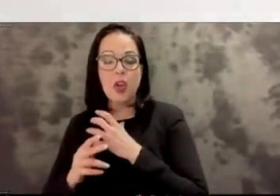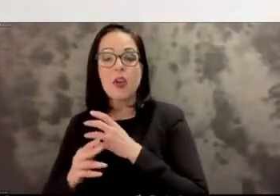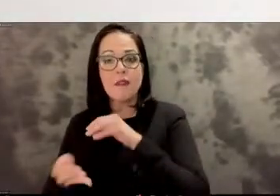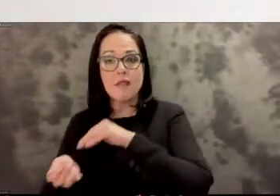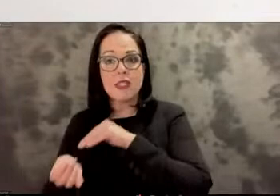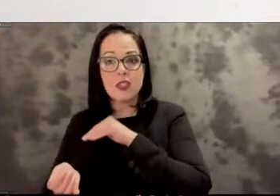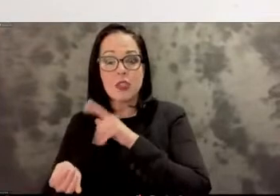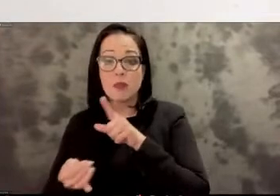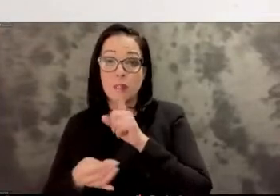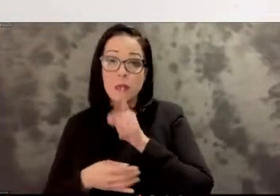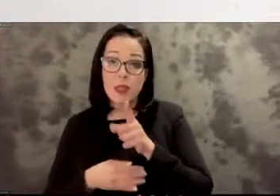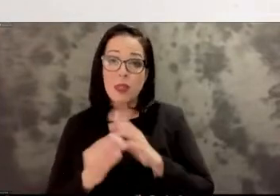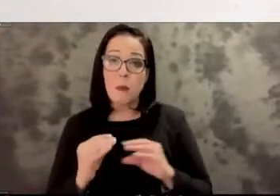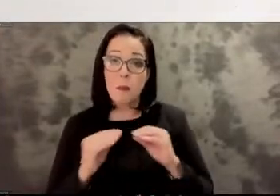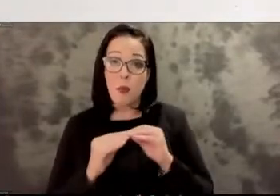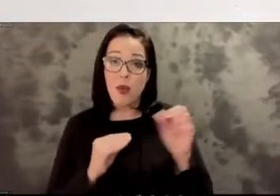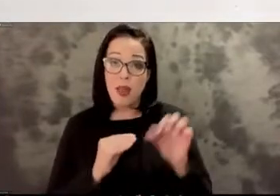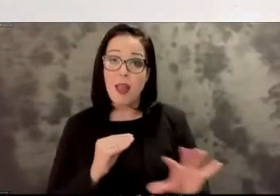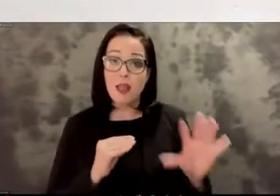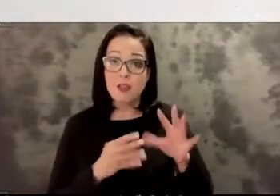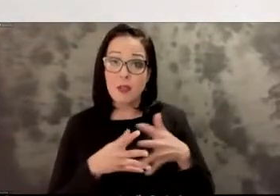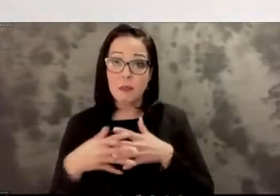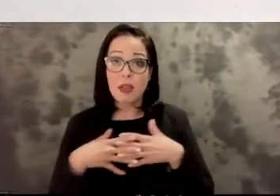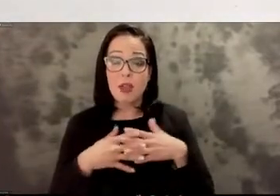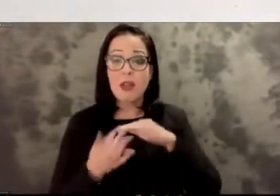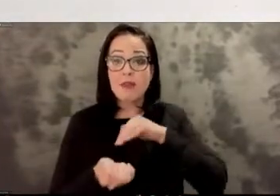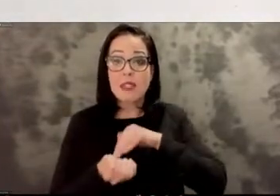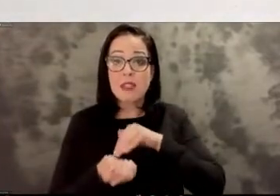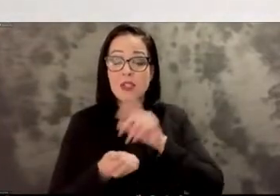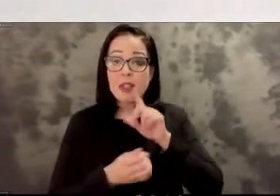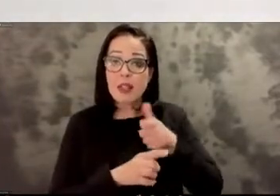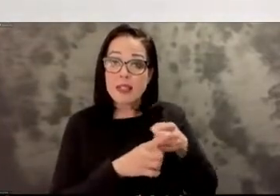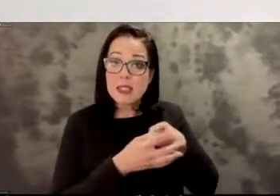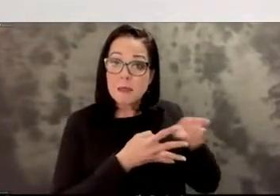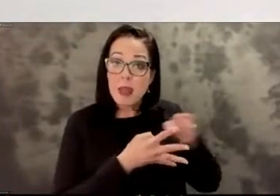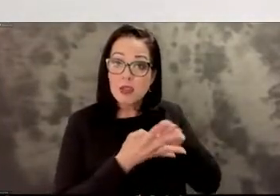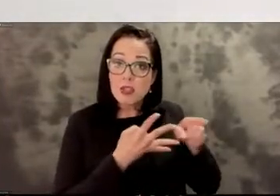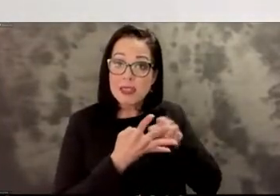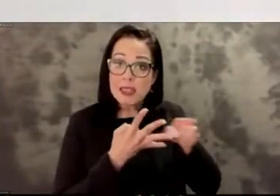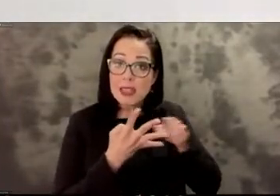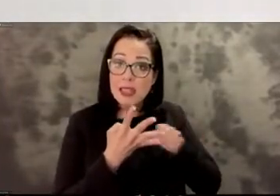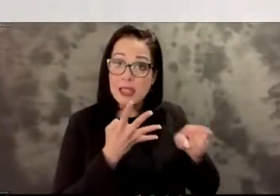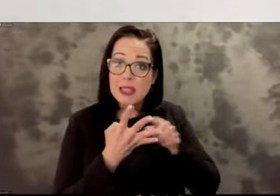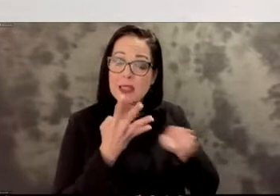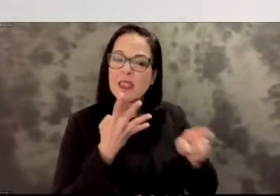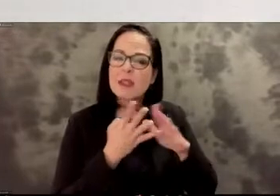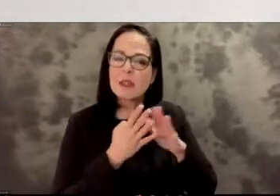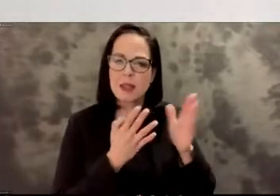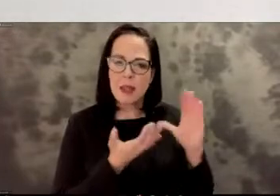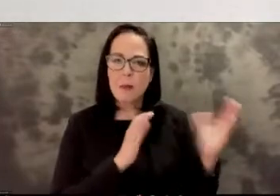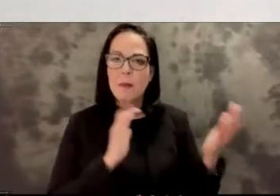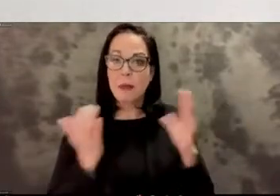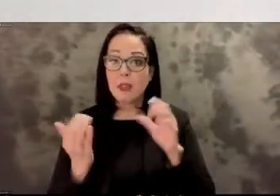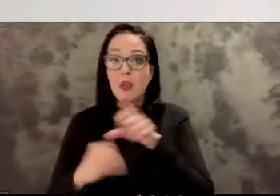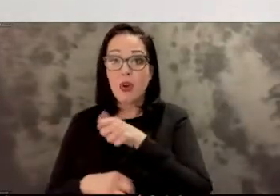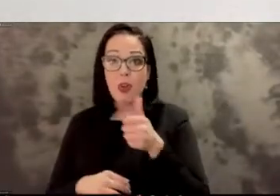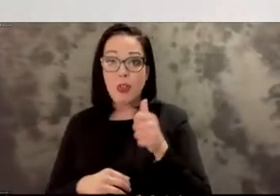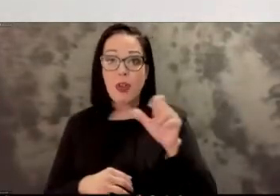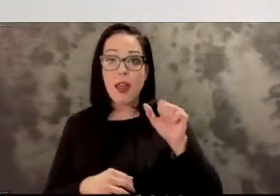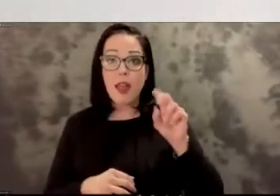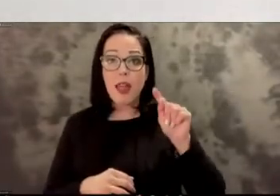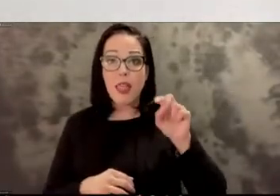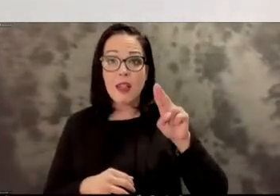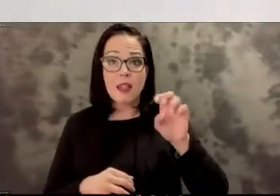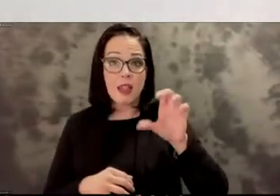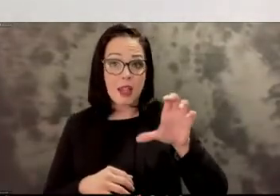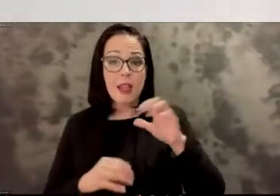are more Asian American physicians in the specialties proportionately than other ethnic groups. The other